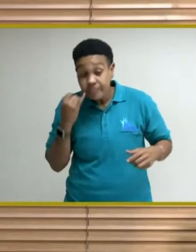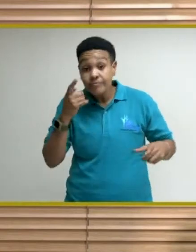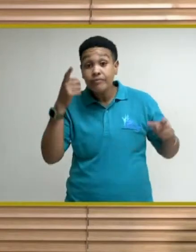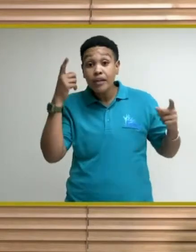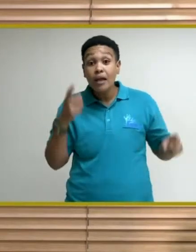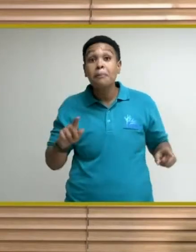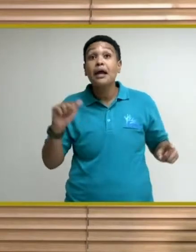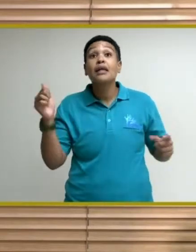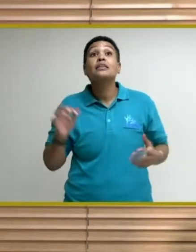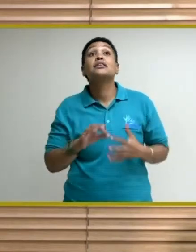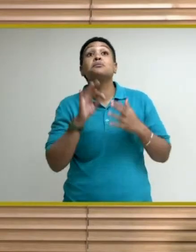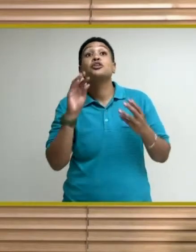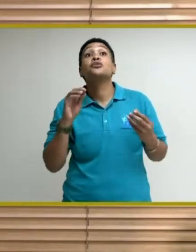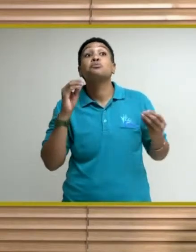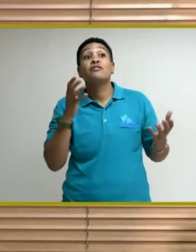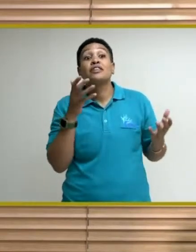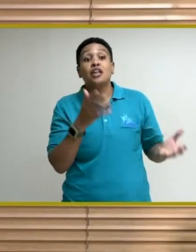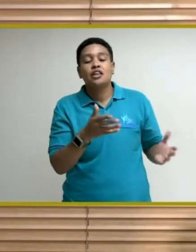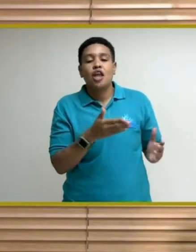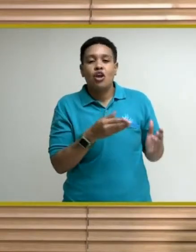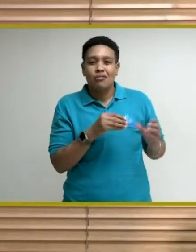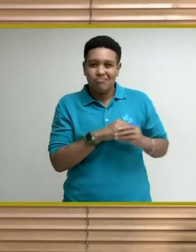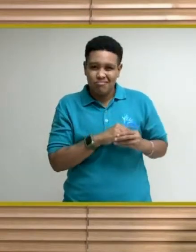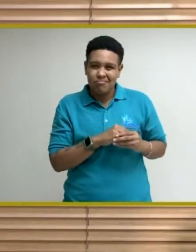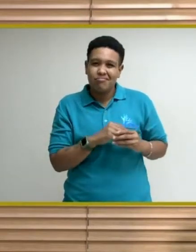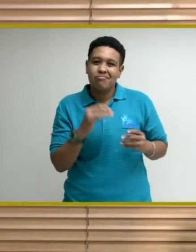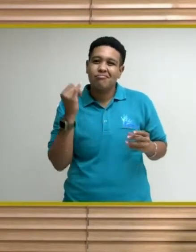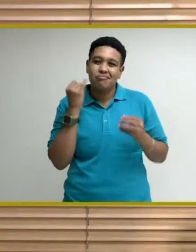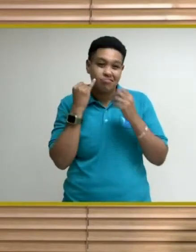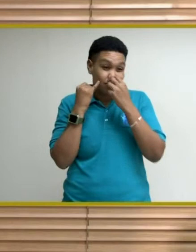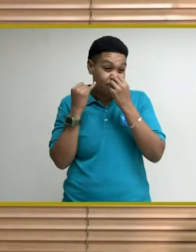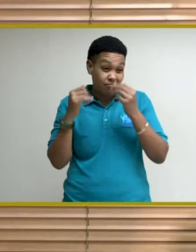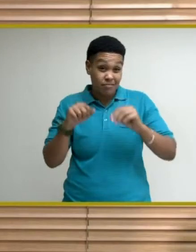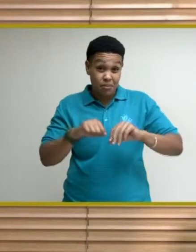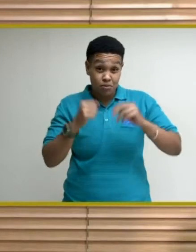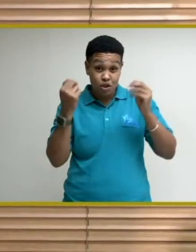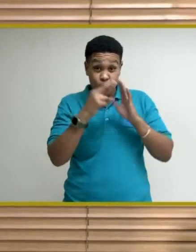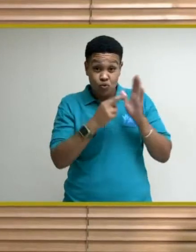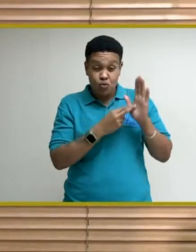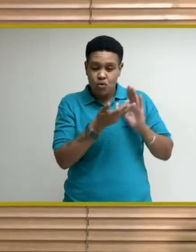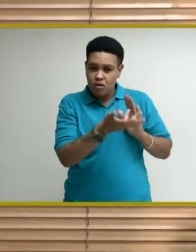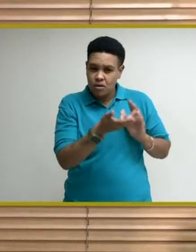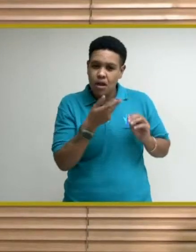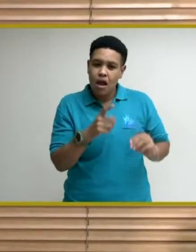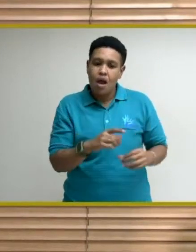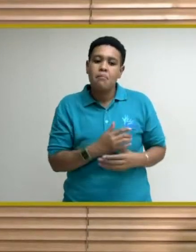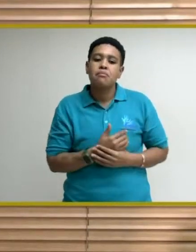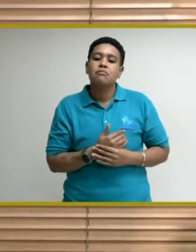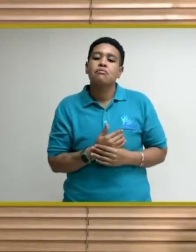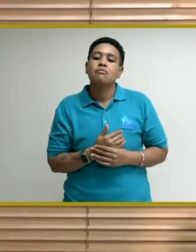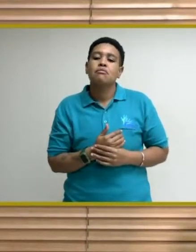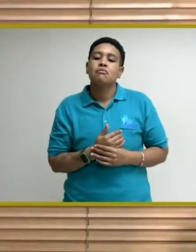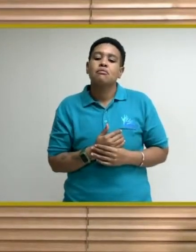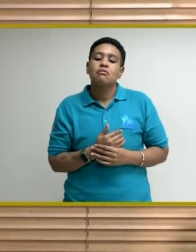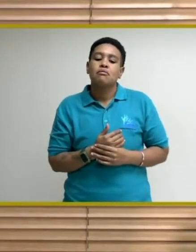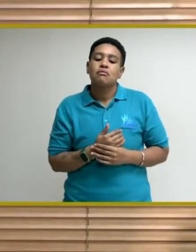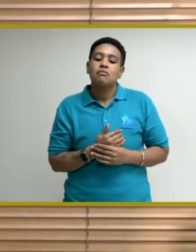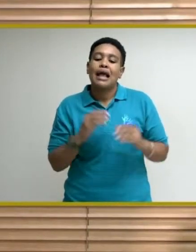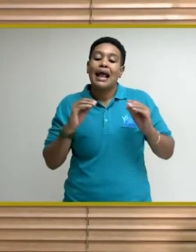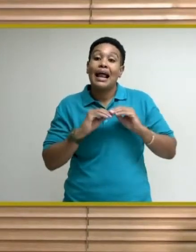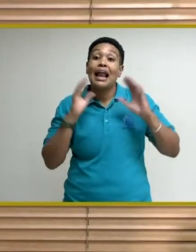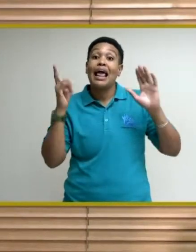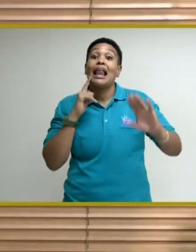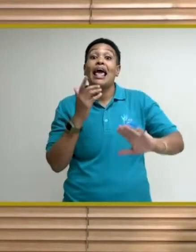there were any special provisions made, and if it is in breach of the rules, then clearly it would enhance the risk